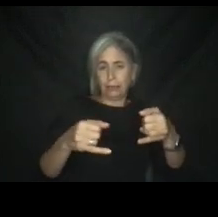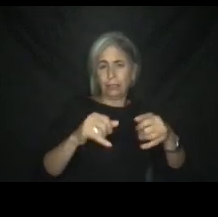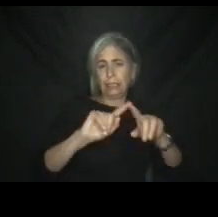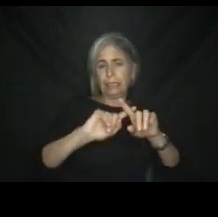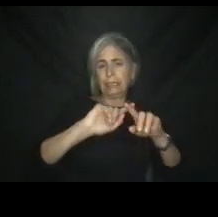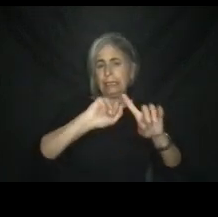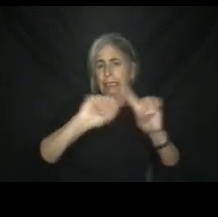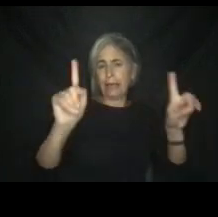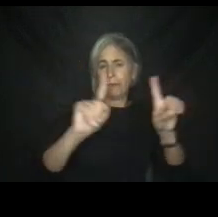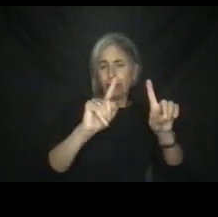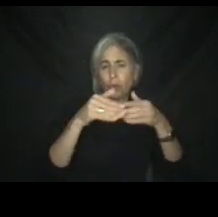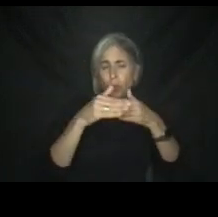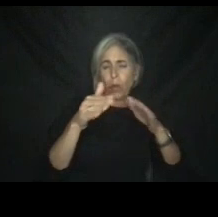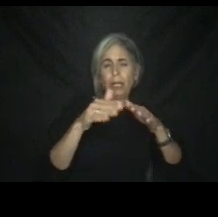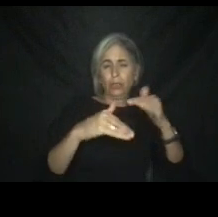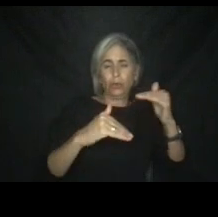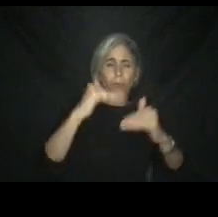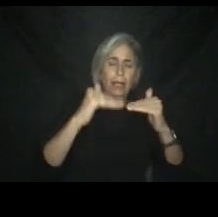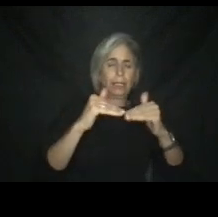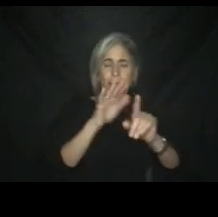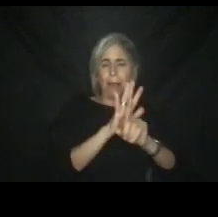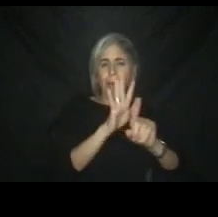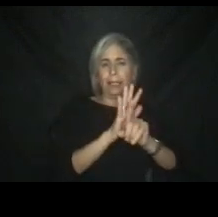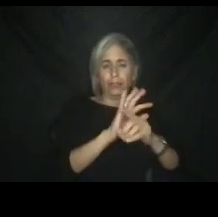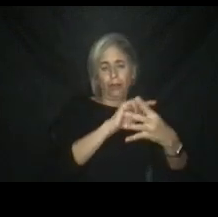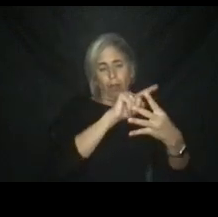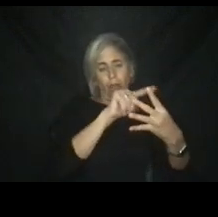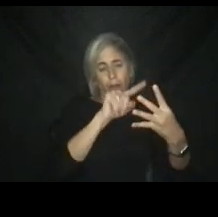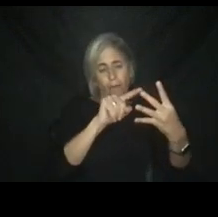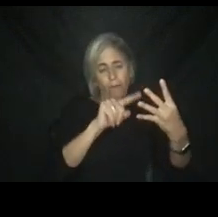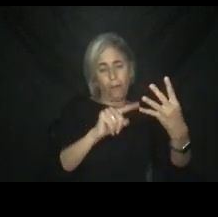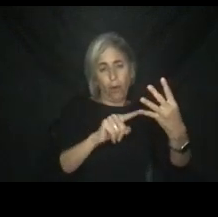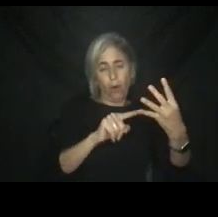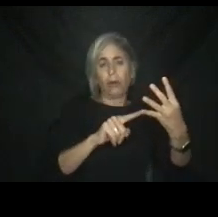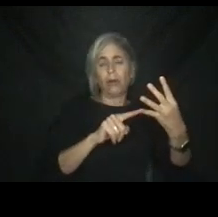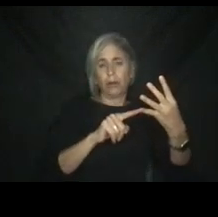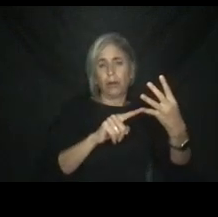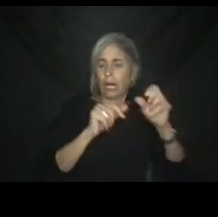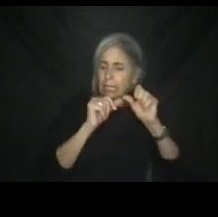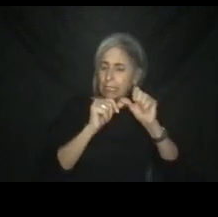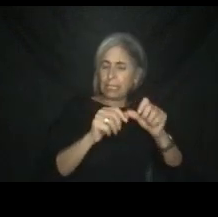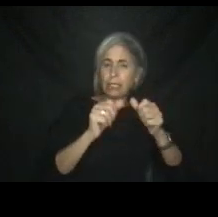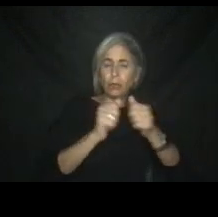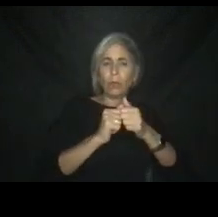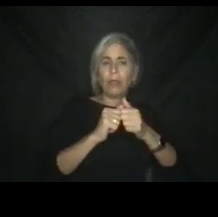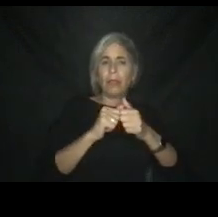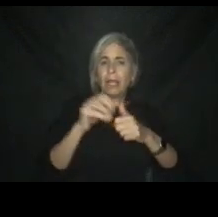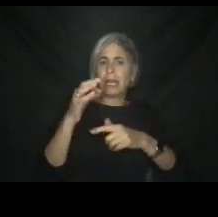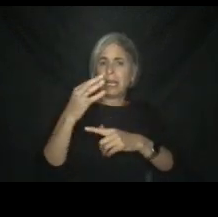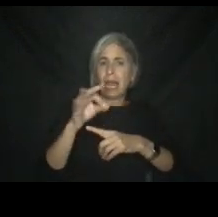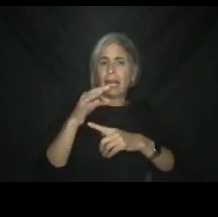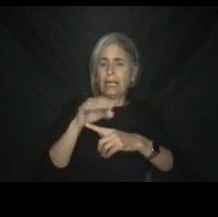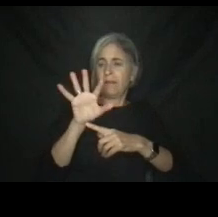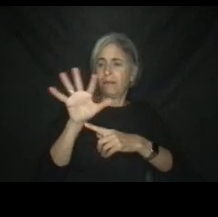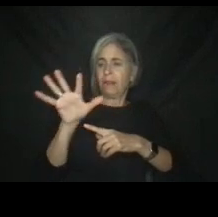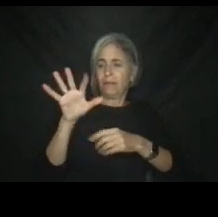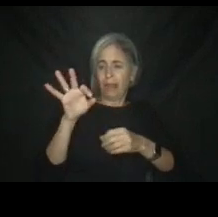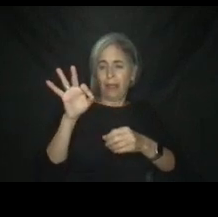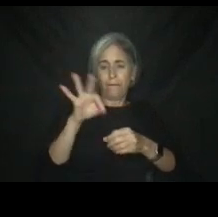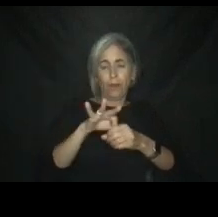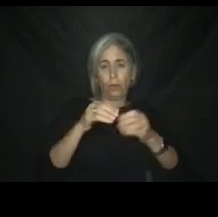to better balance district populations. All 4 of the alternatives are consistent with the 1965 Voting Rights Act. That